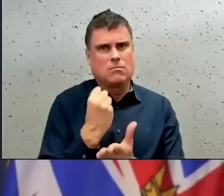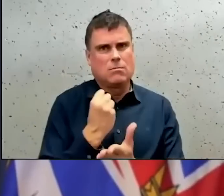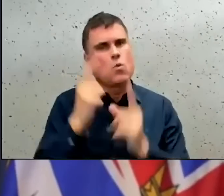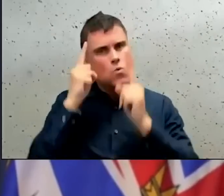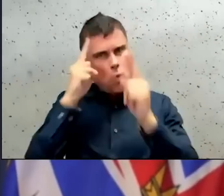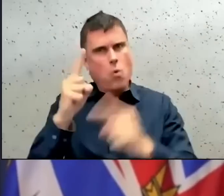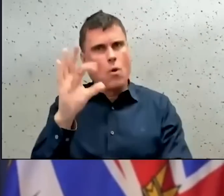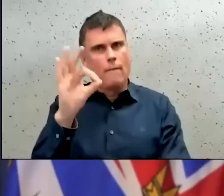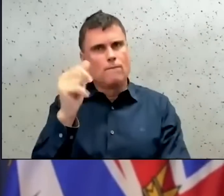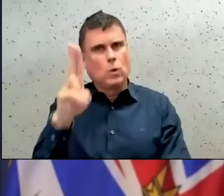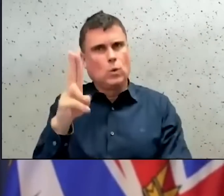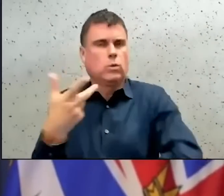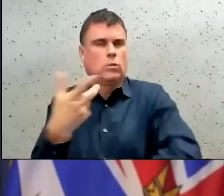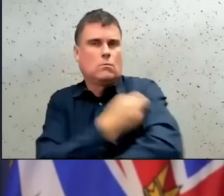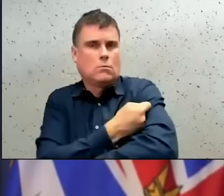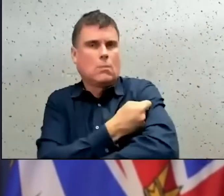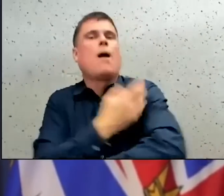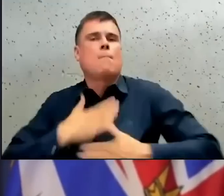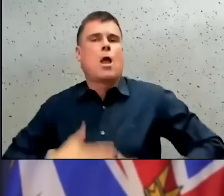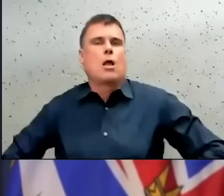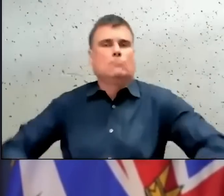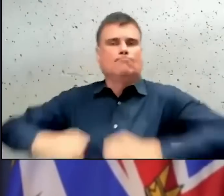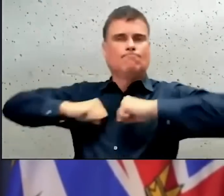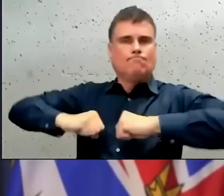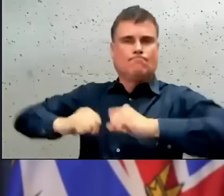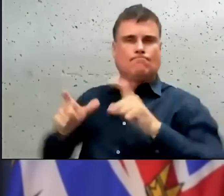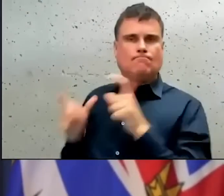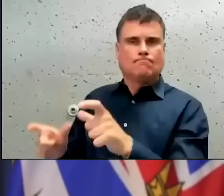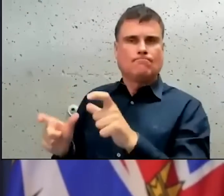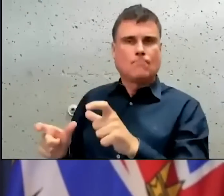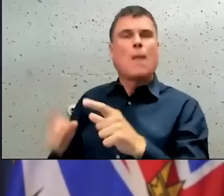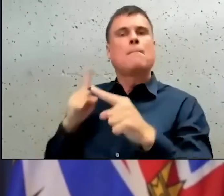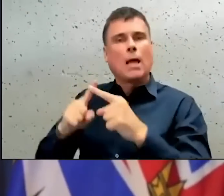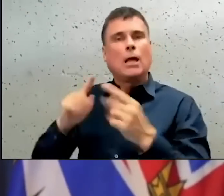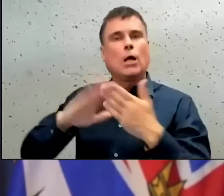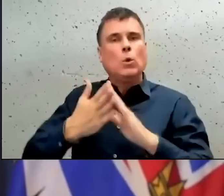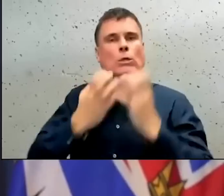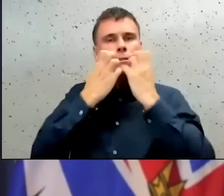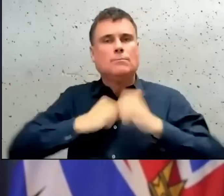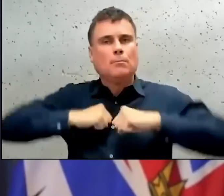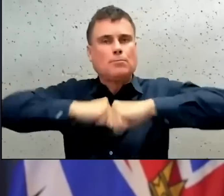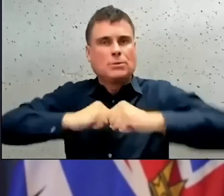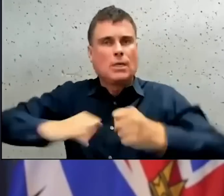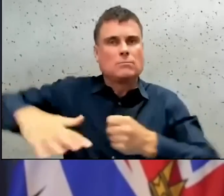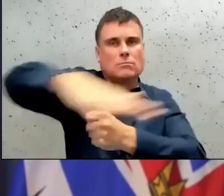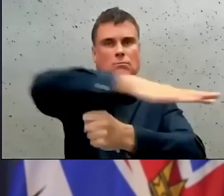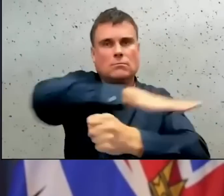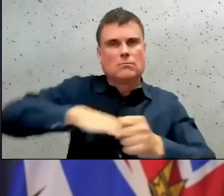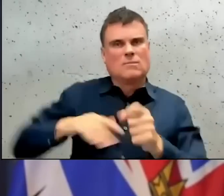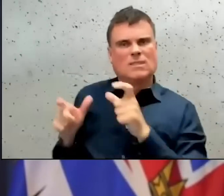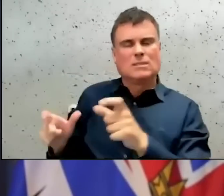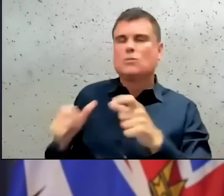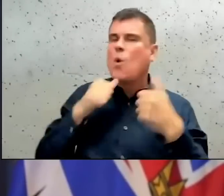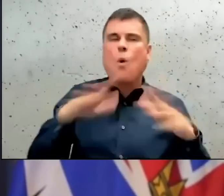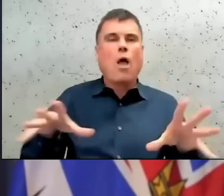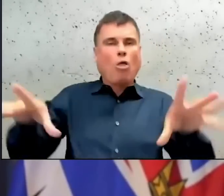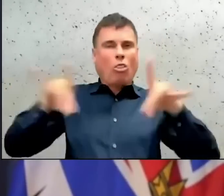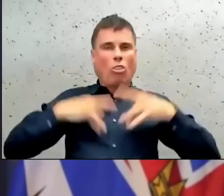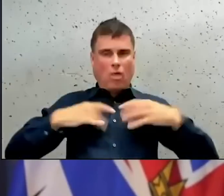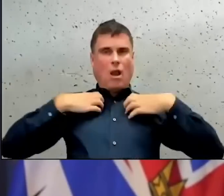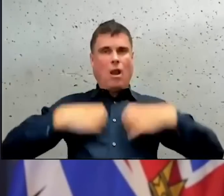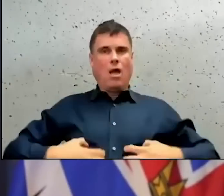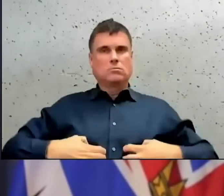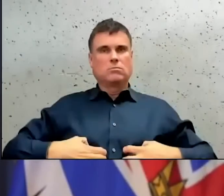as protected as possible as a community from respiratory illness this fall. But the challenge of COVID-19 is